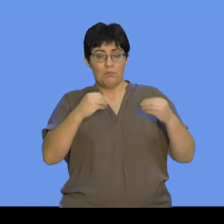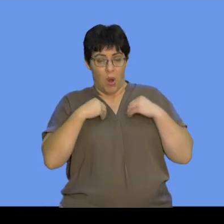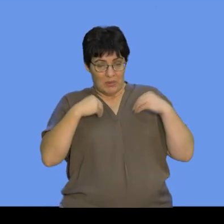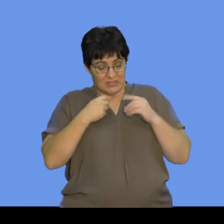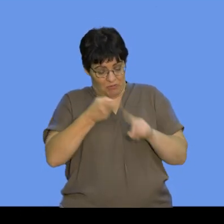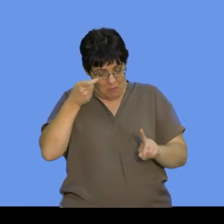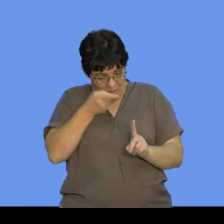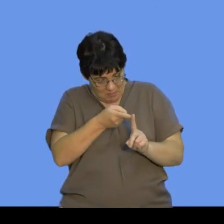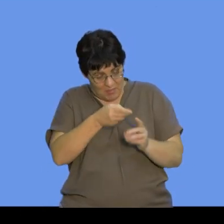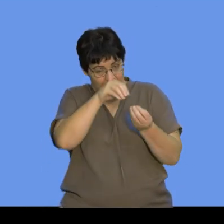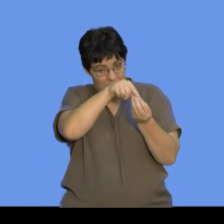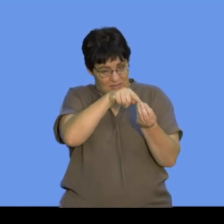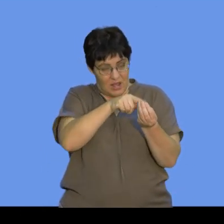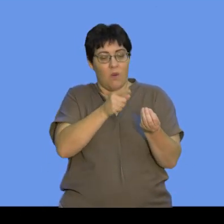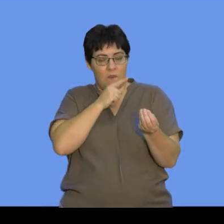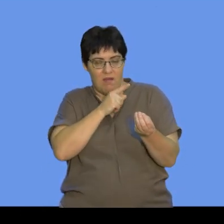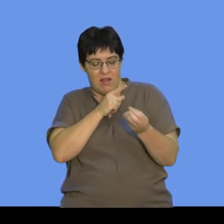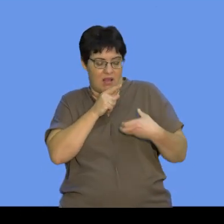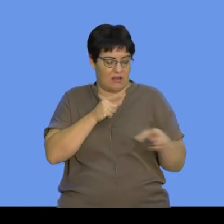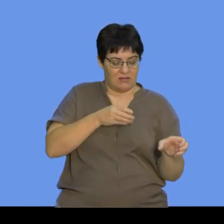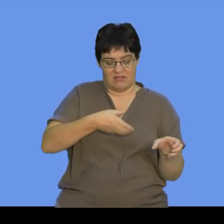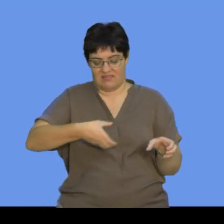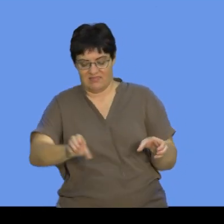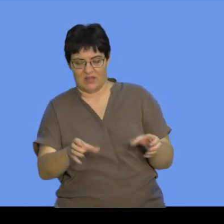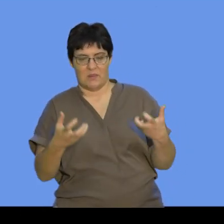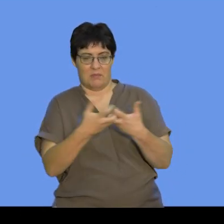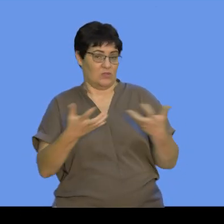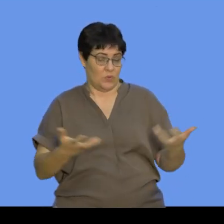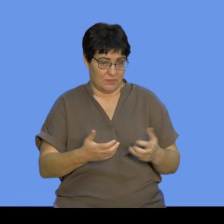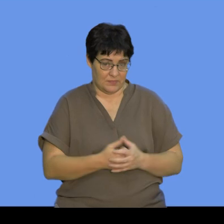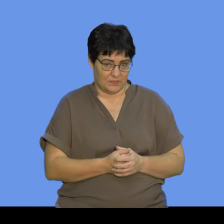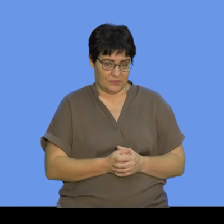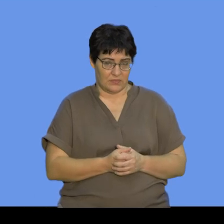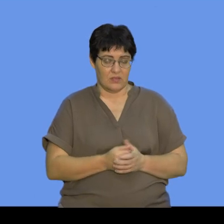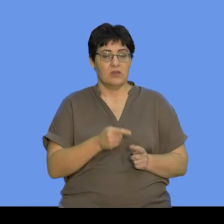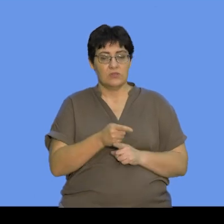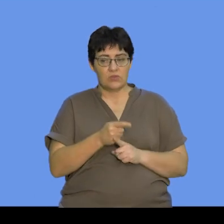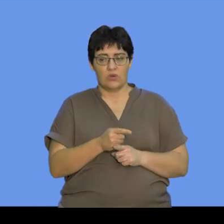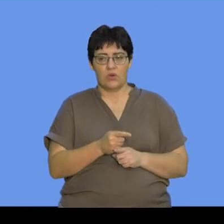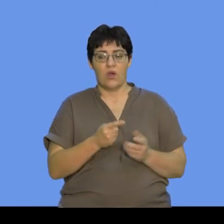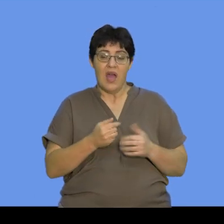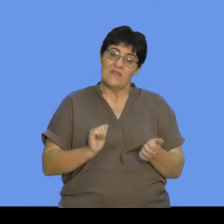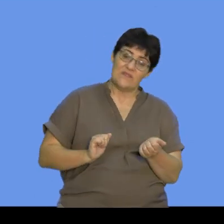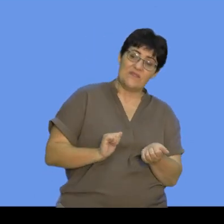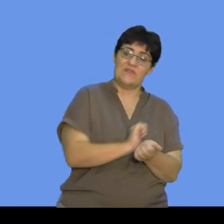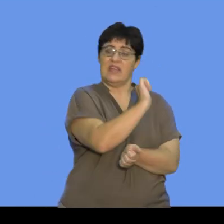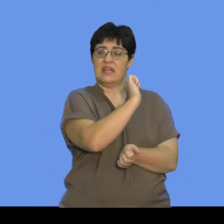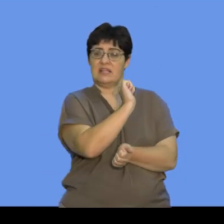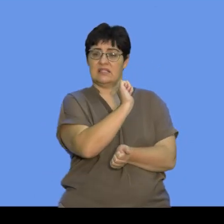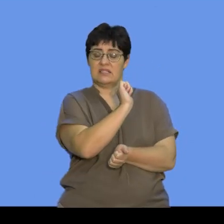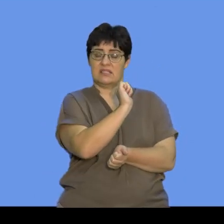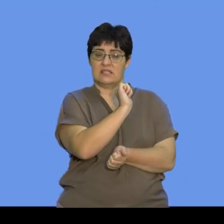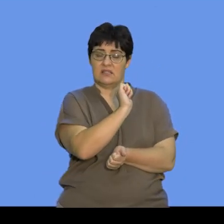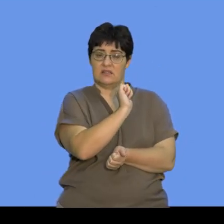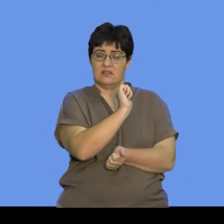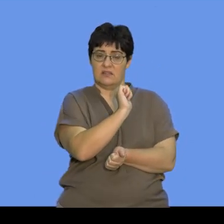of classification as well. Okay, so in a mixture, components are not in fixed ratios. Okay, what that simply means